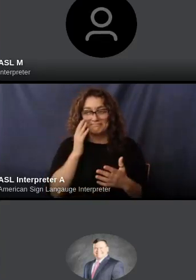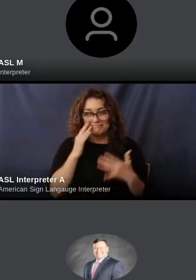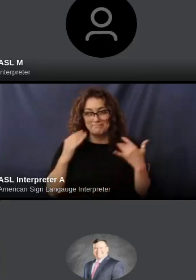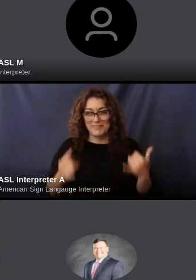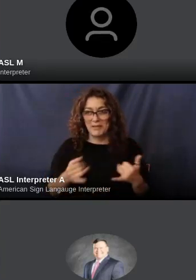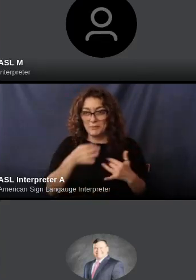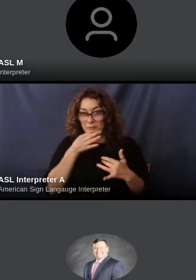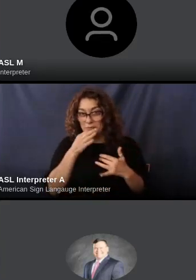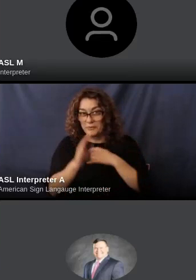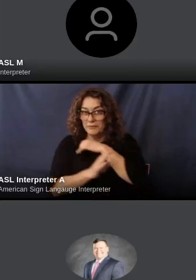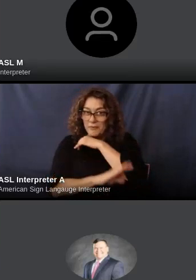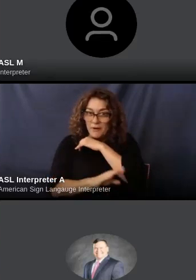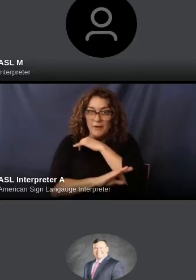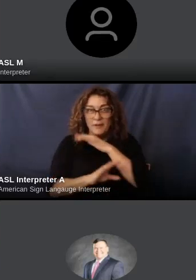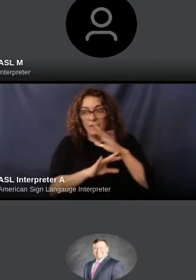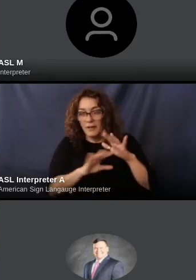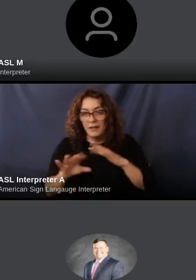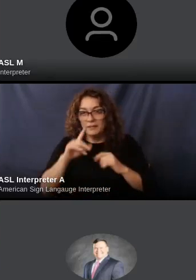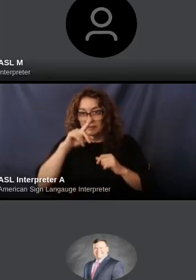and starting to think about